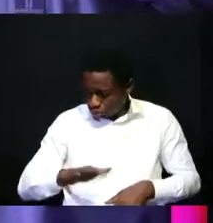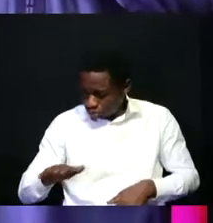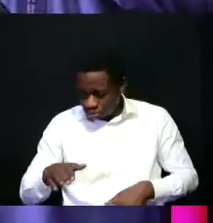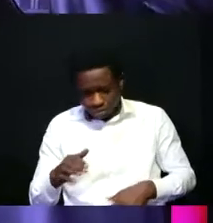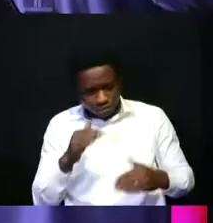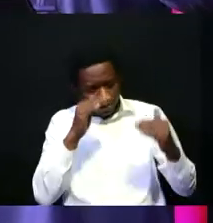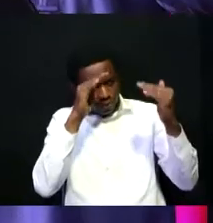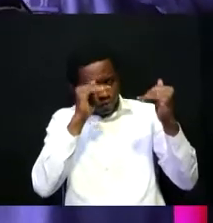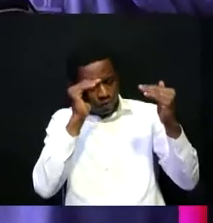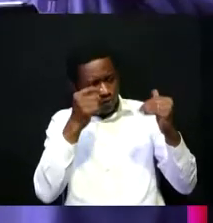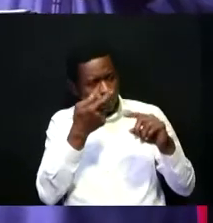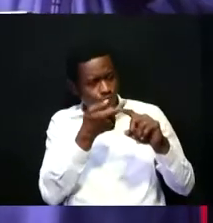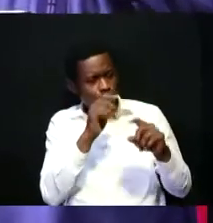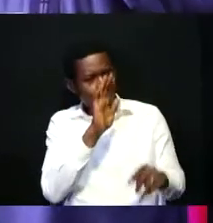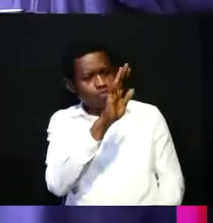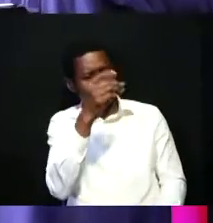So